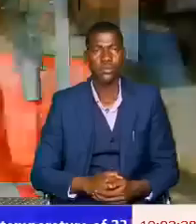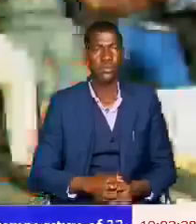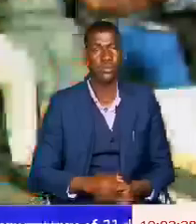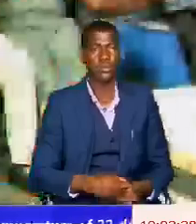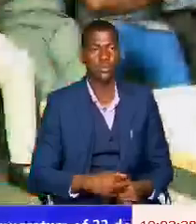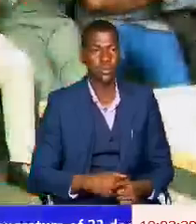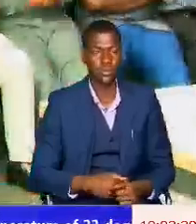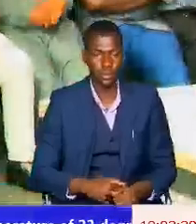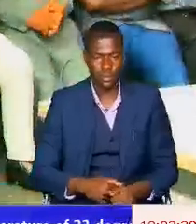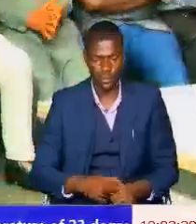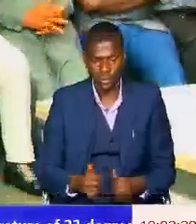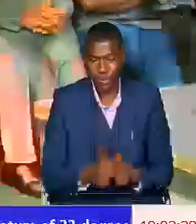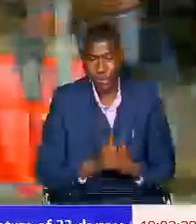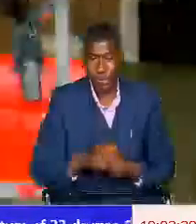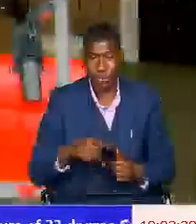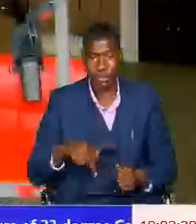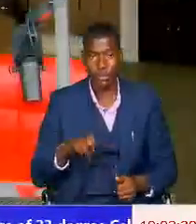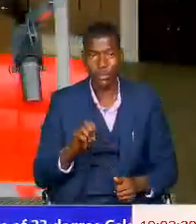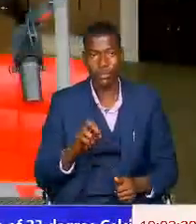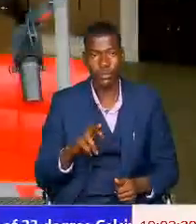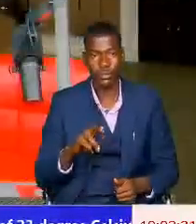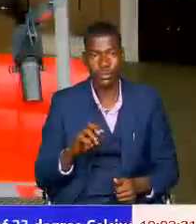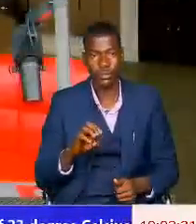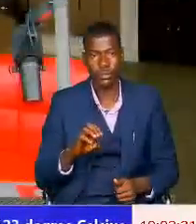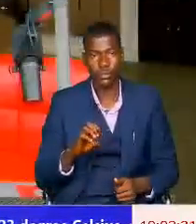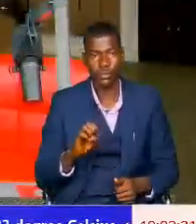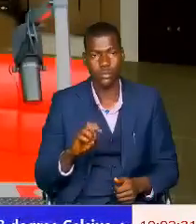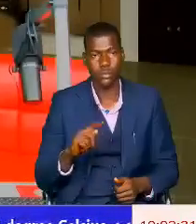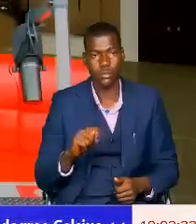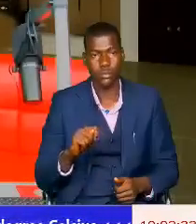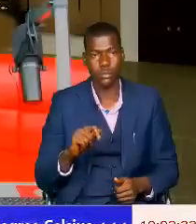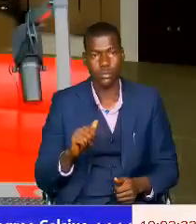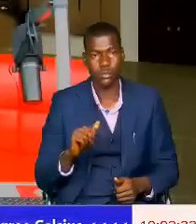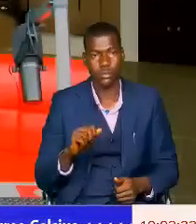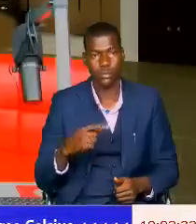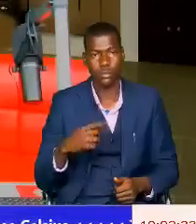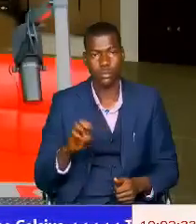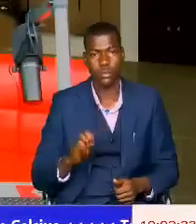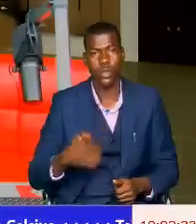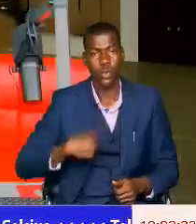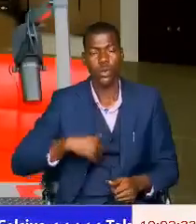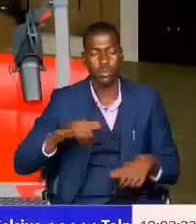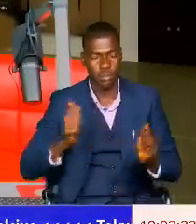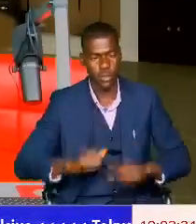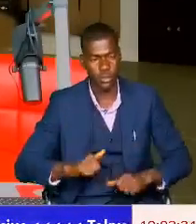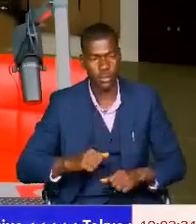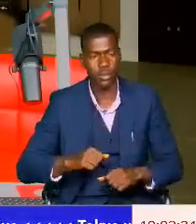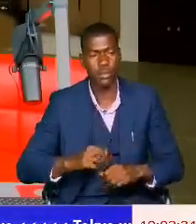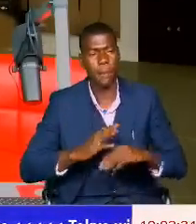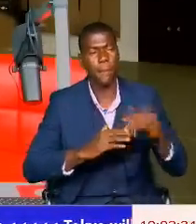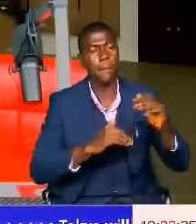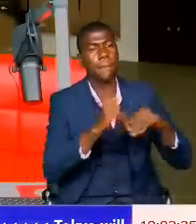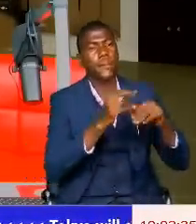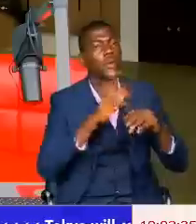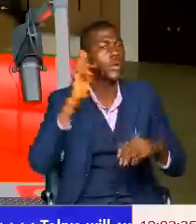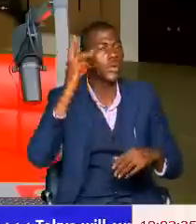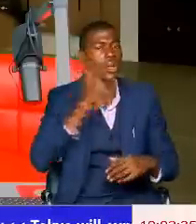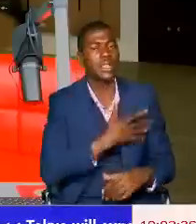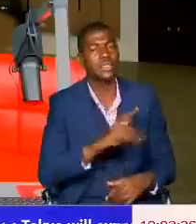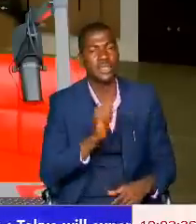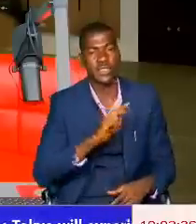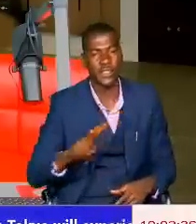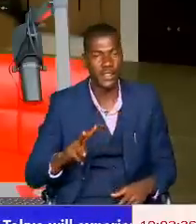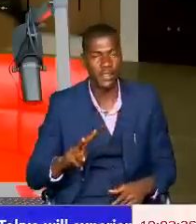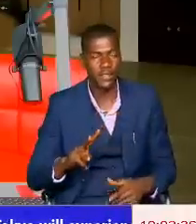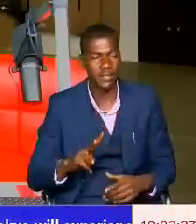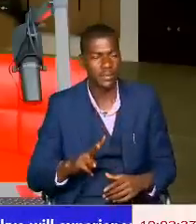great. It's with this percentage alone, we can build radio and TV stations all over Nigeria. Yeah. 1 month commission